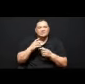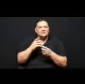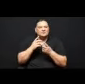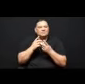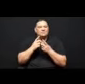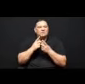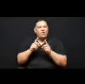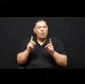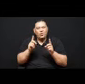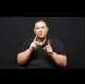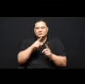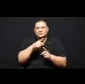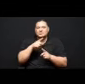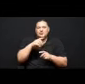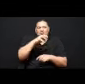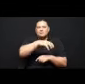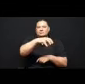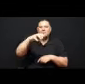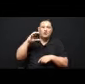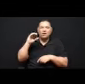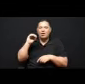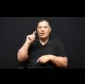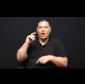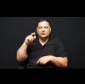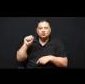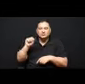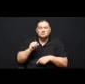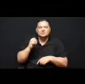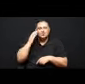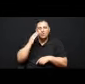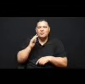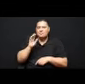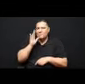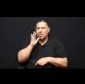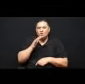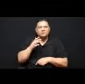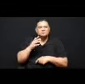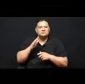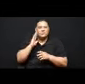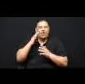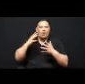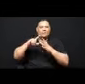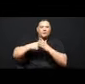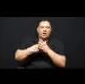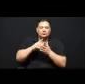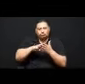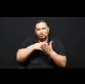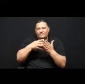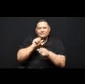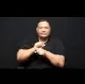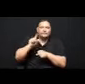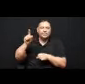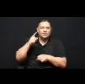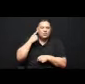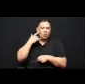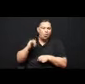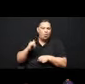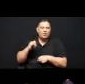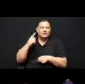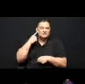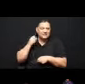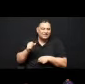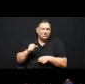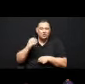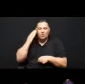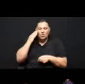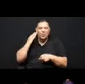knowing mother will have begun her shift at the gold and silver, knowing nothing would change.